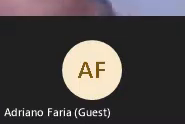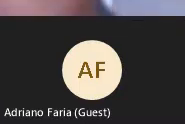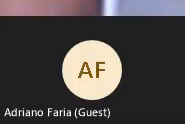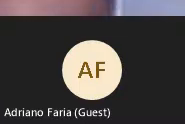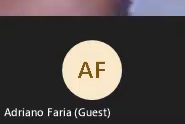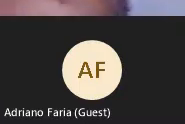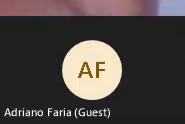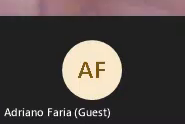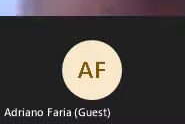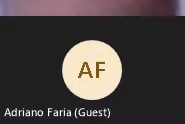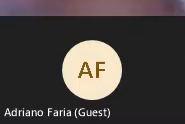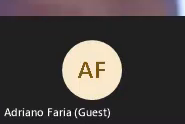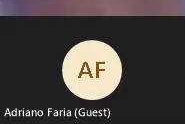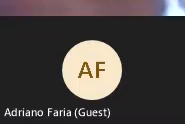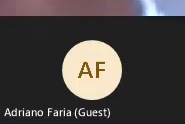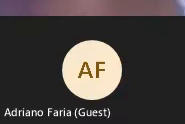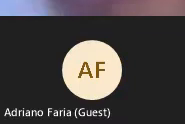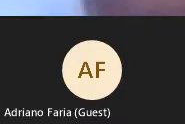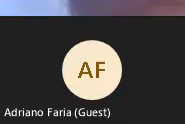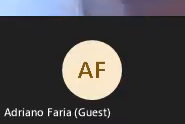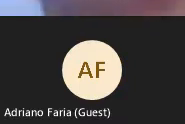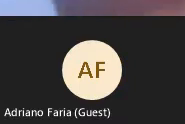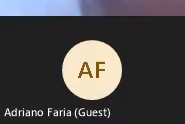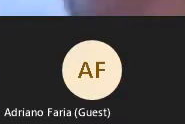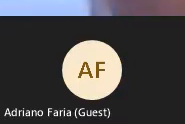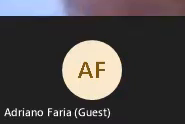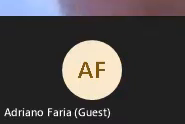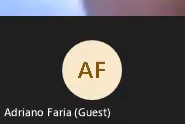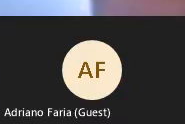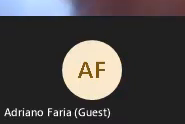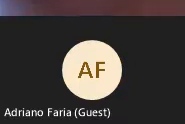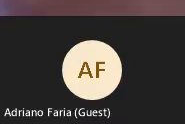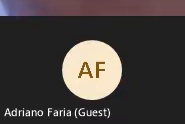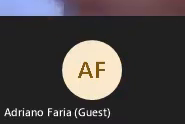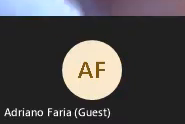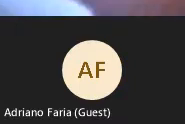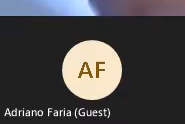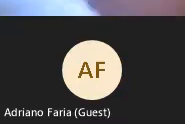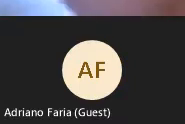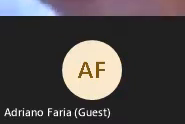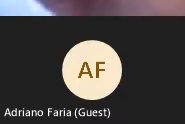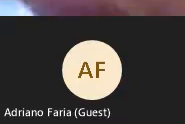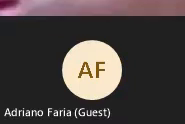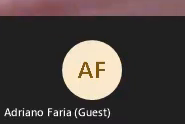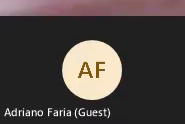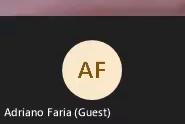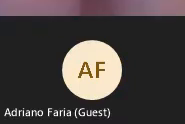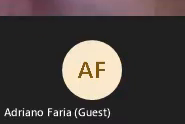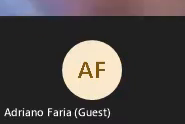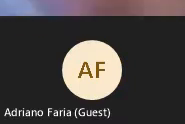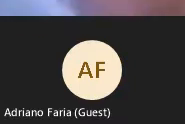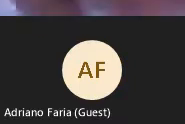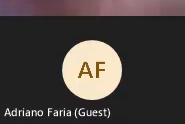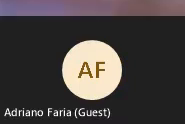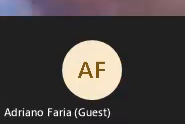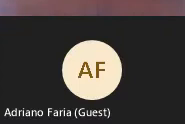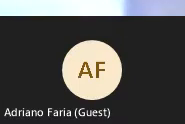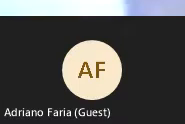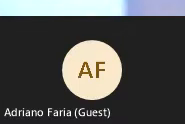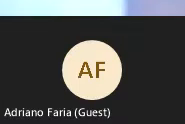they put in their personal email account within My Life? While you're setting up, okay,